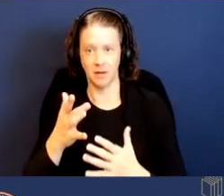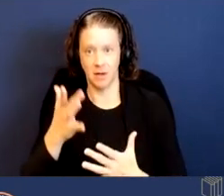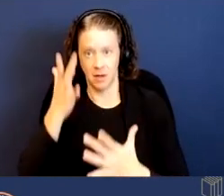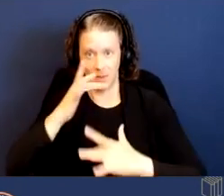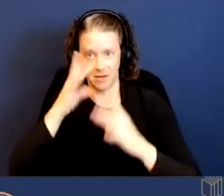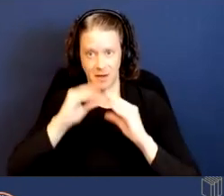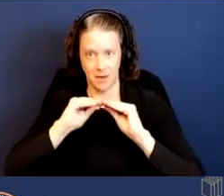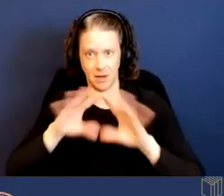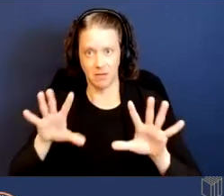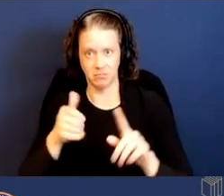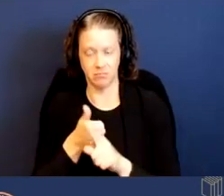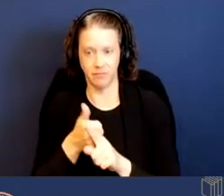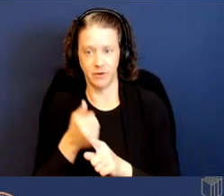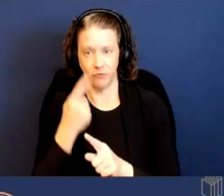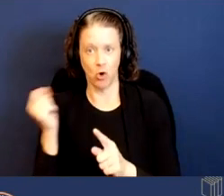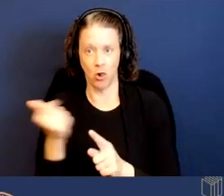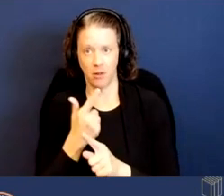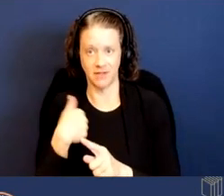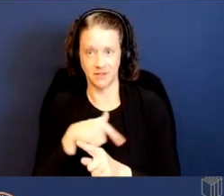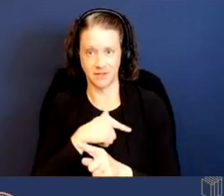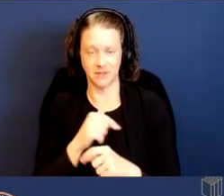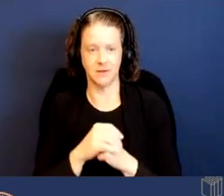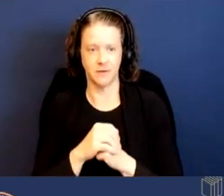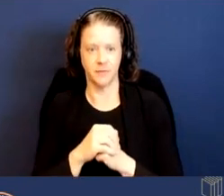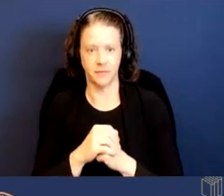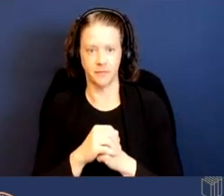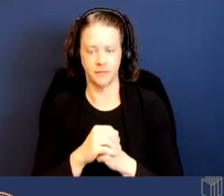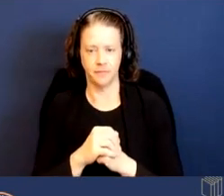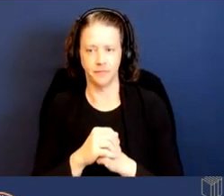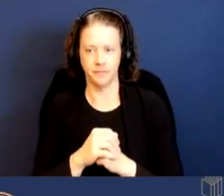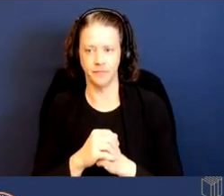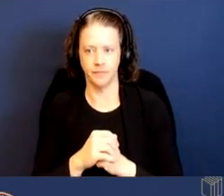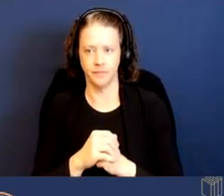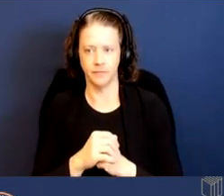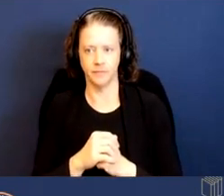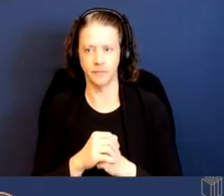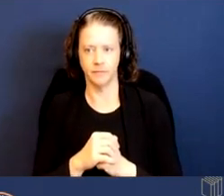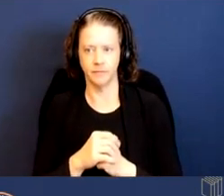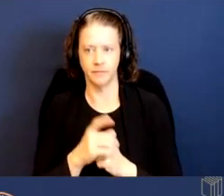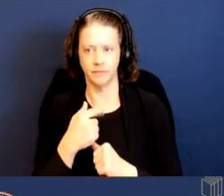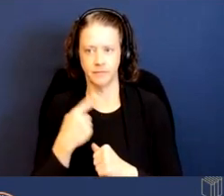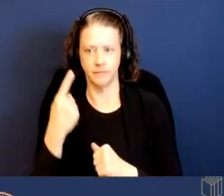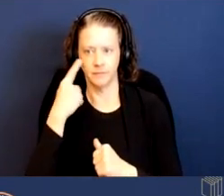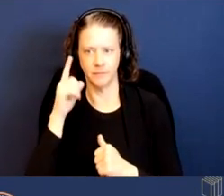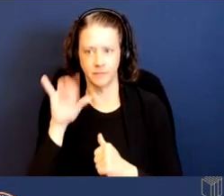been, quite frankly, for all of us. And so, I think that's one sort of